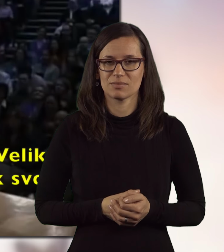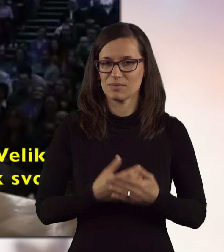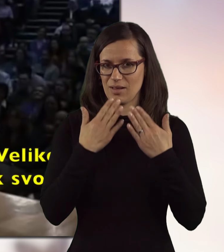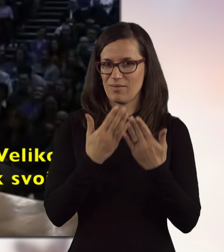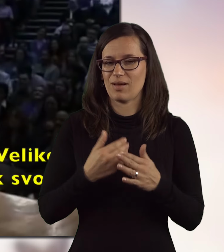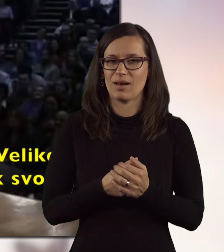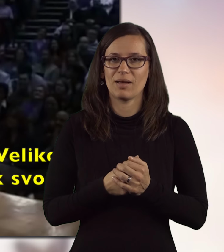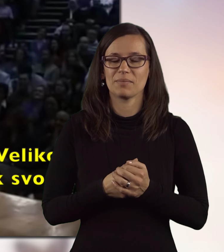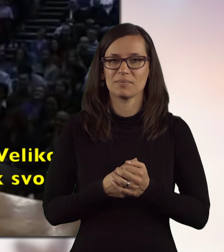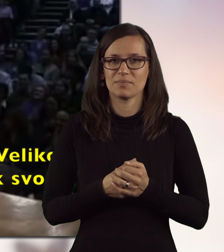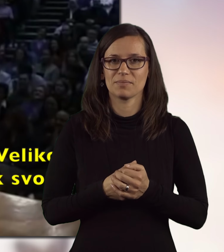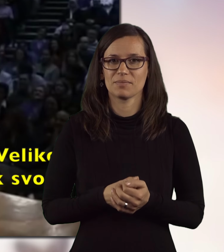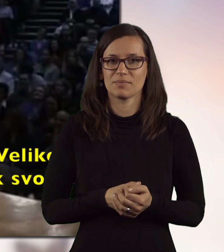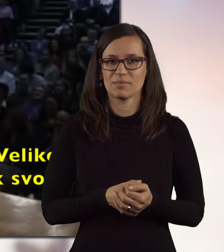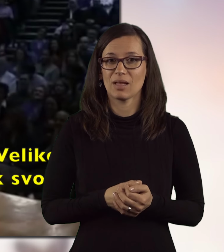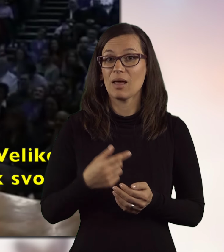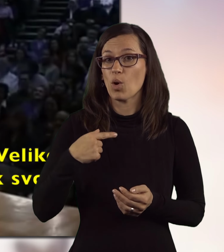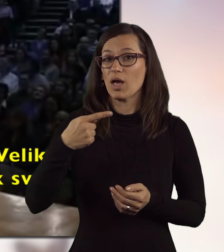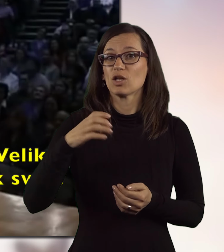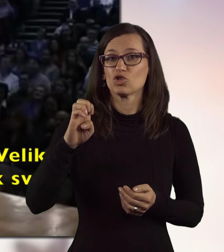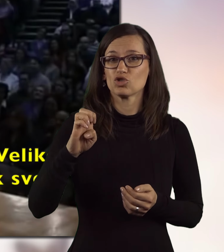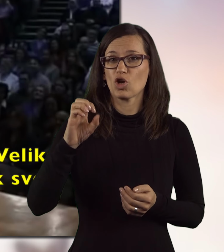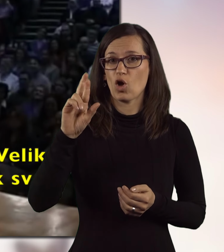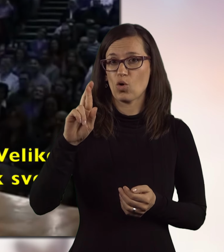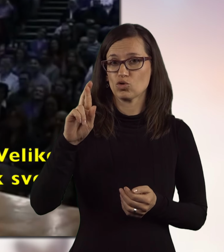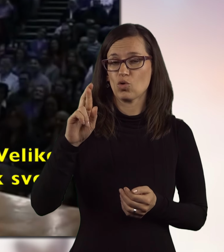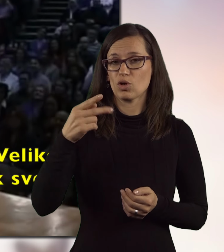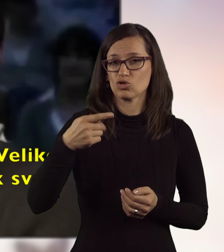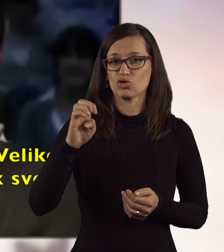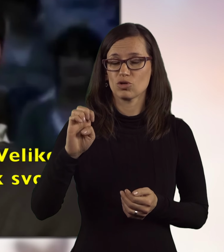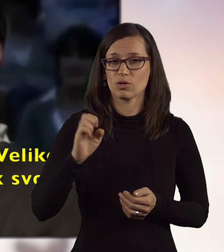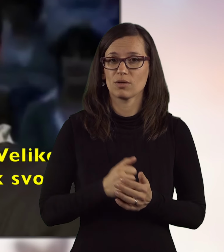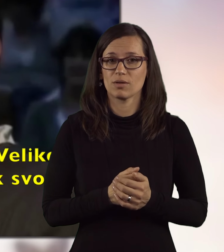Thank you. My name is George.